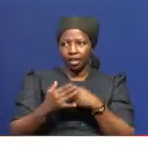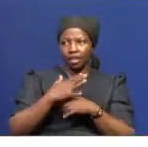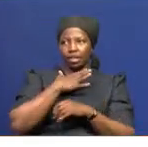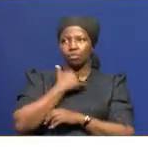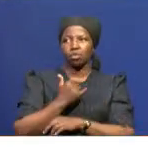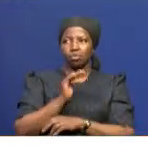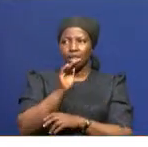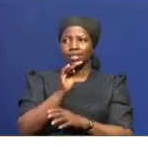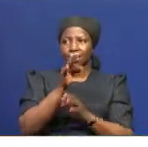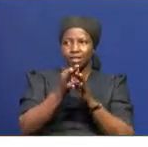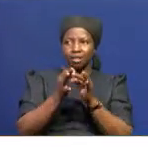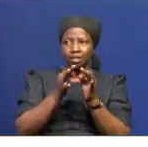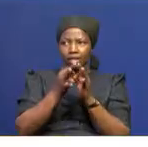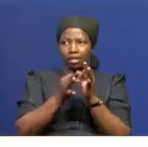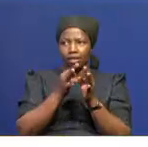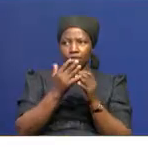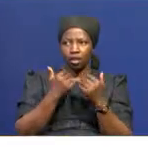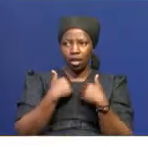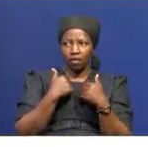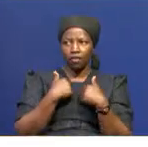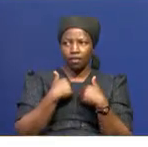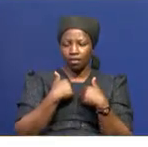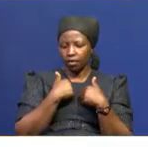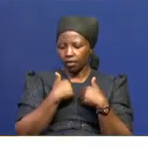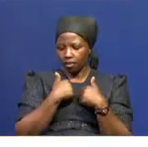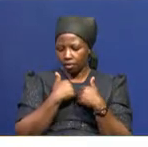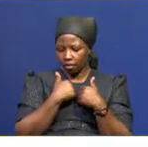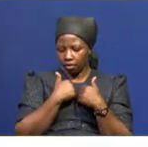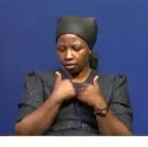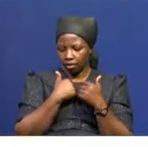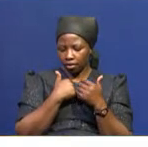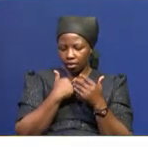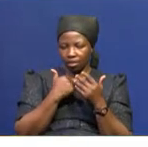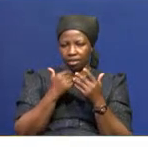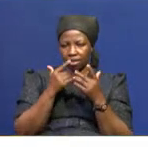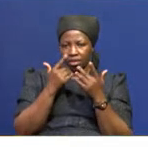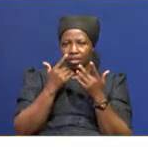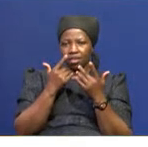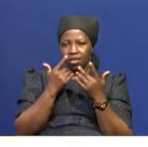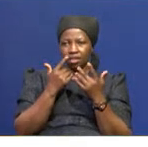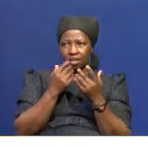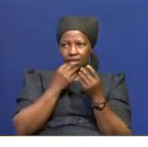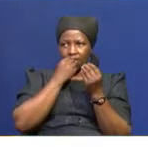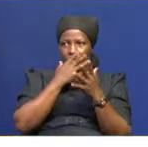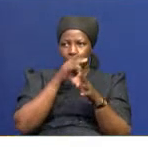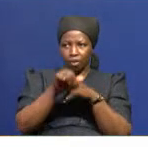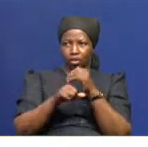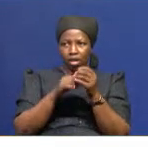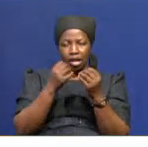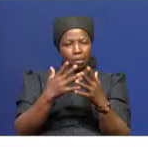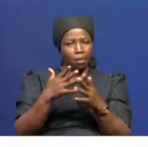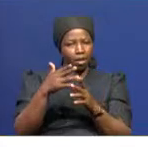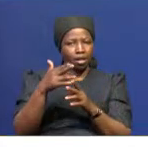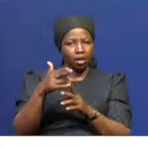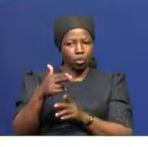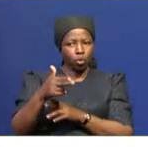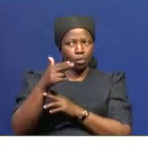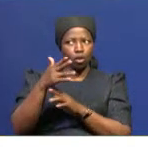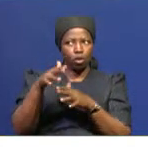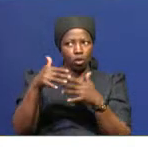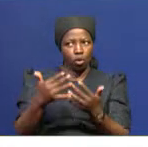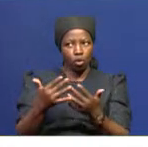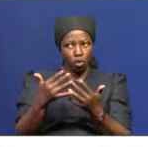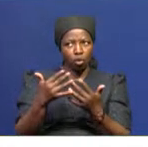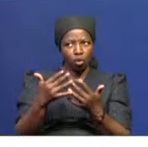if there's an inventory of how many tenders of weapons that the government has